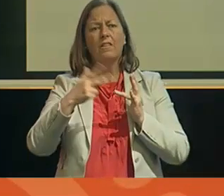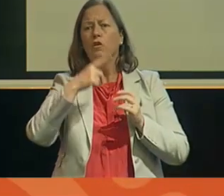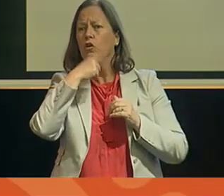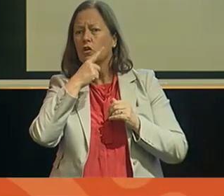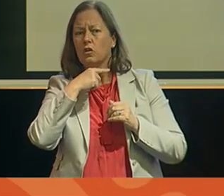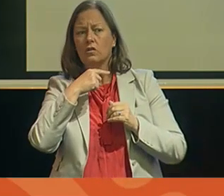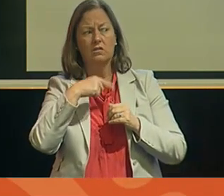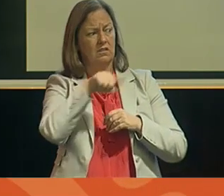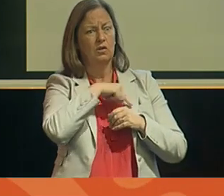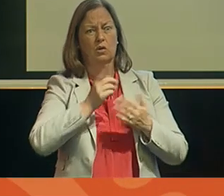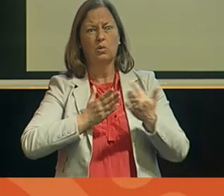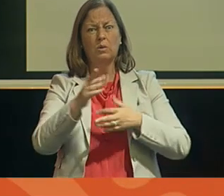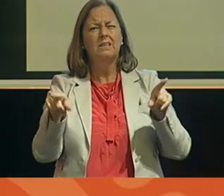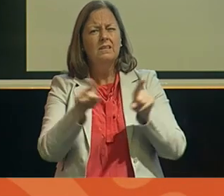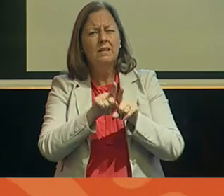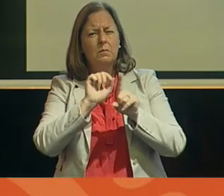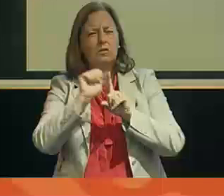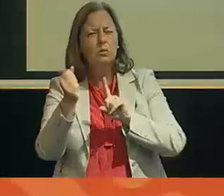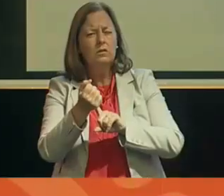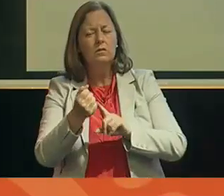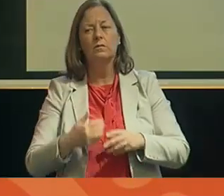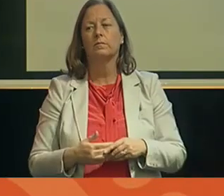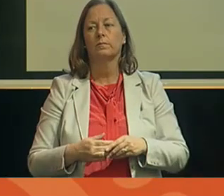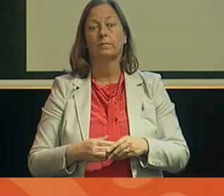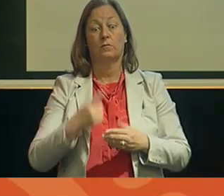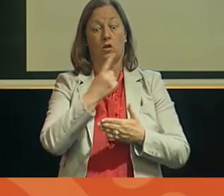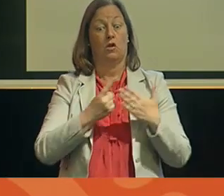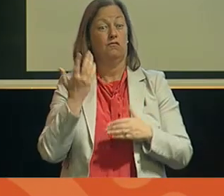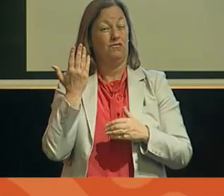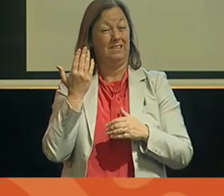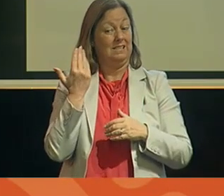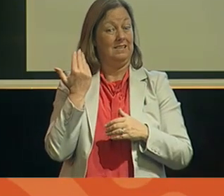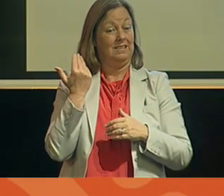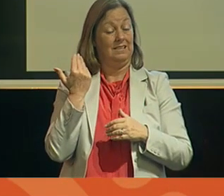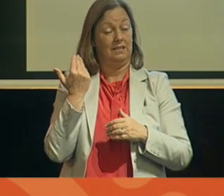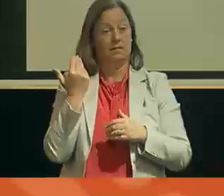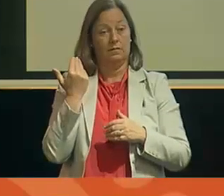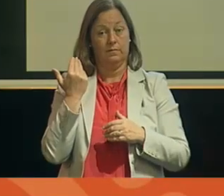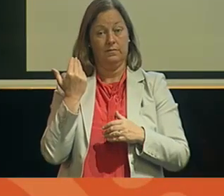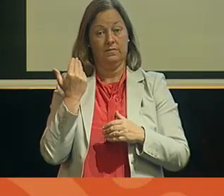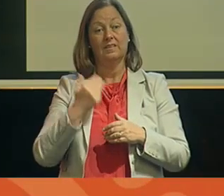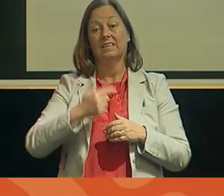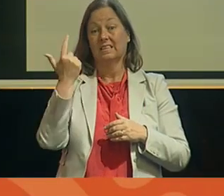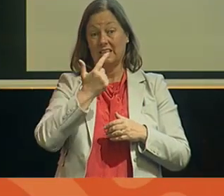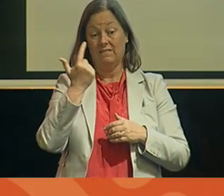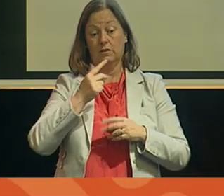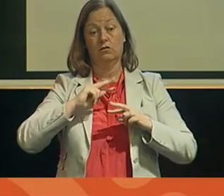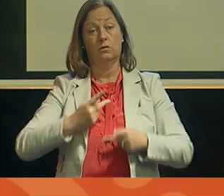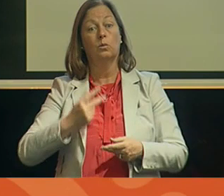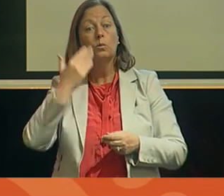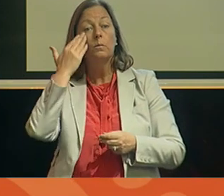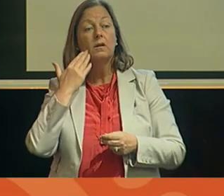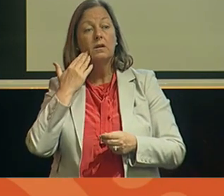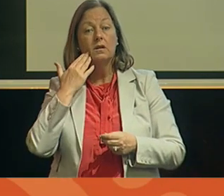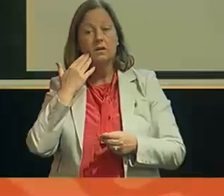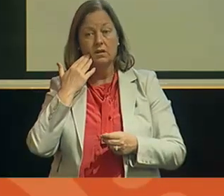same situation. And just recently, 17 transgender women